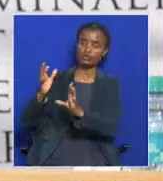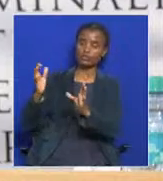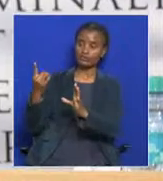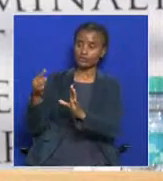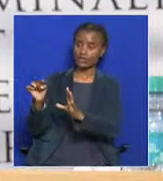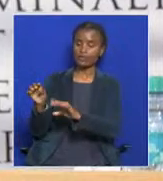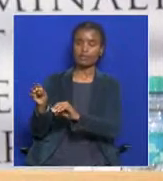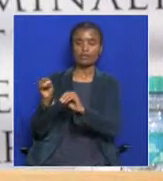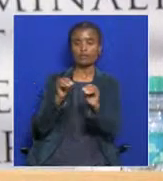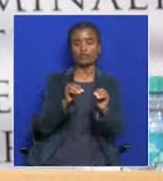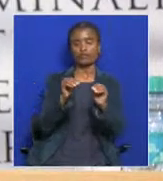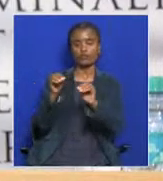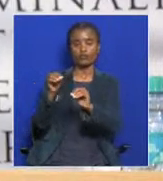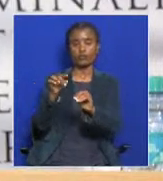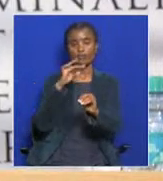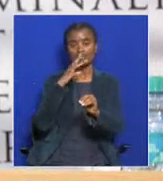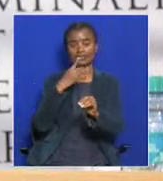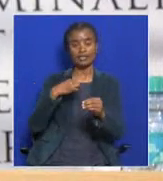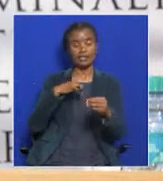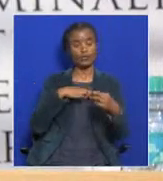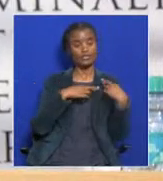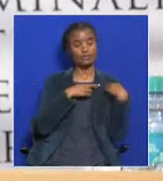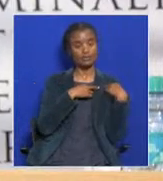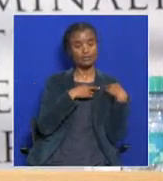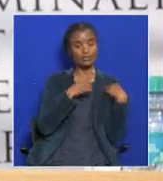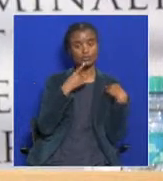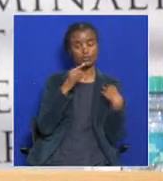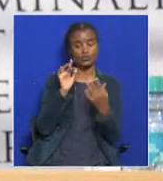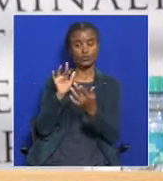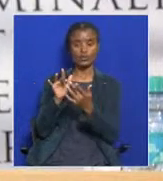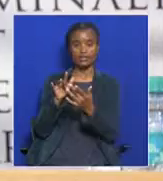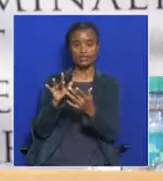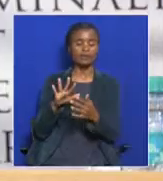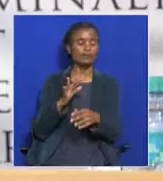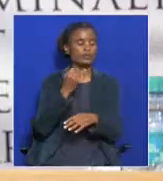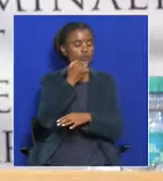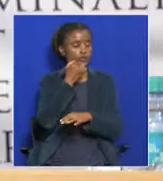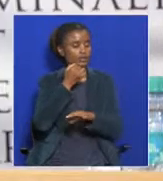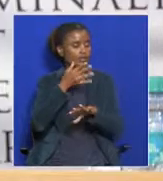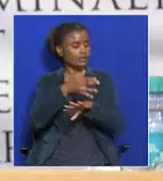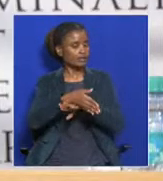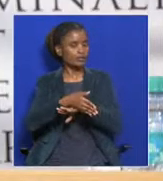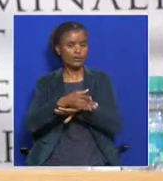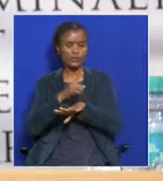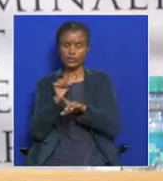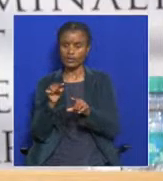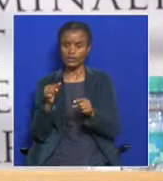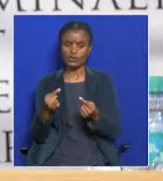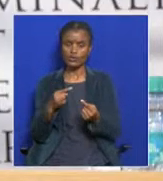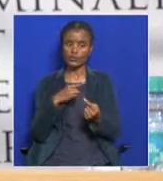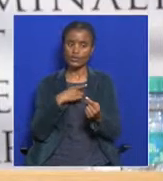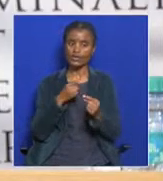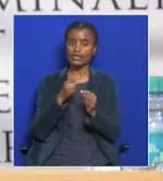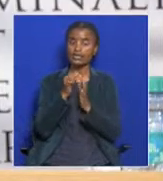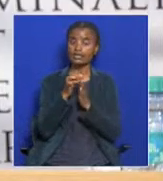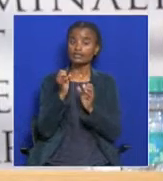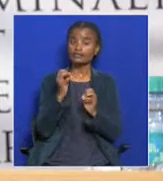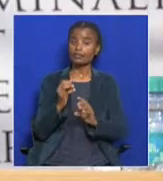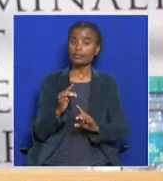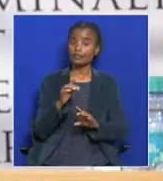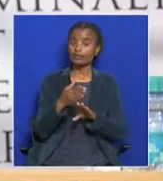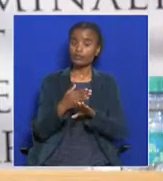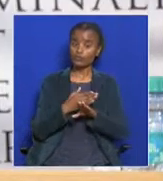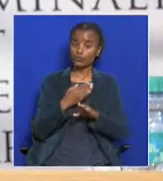labs. This lab is aware of our problem. I apologize for interrupting. It simply cannot be. That was not your testimony when you started. You said that you had been